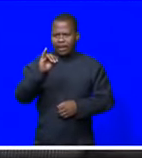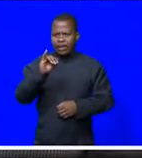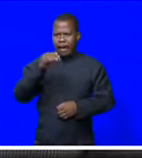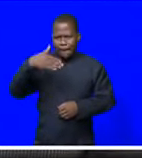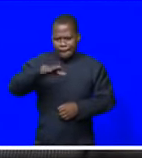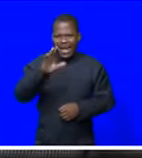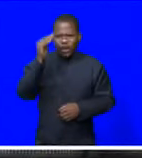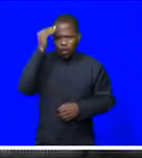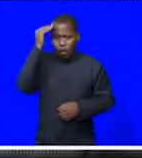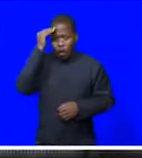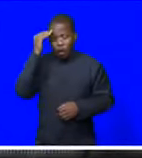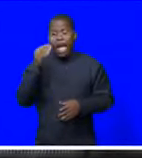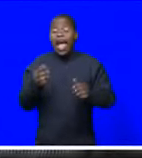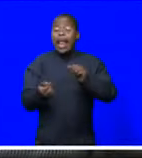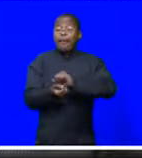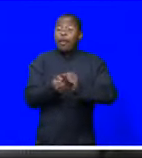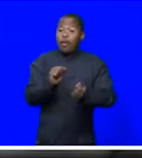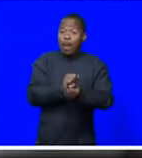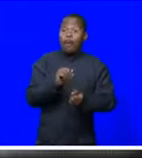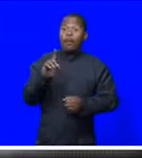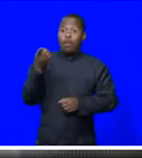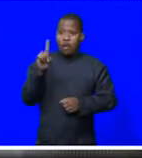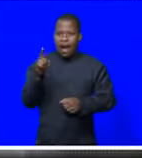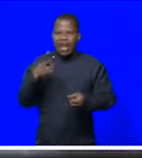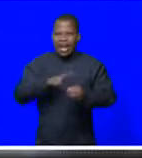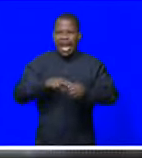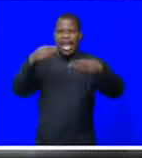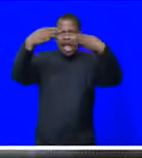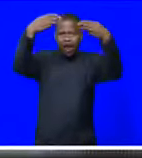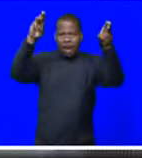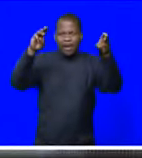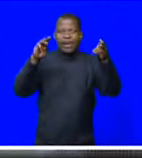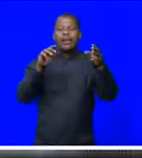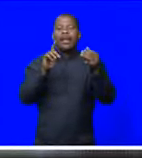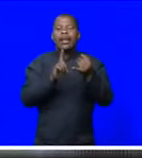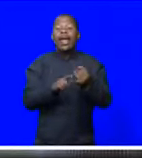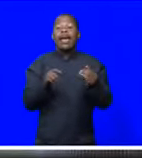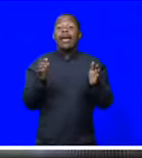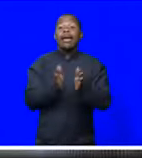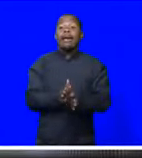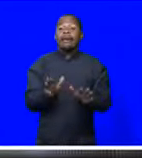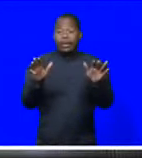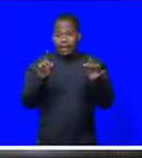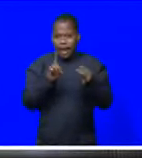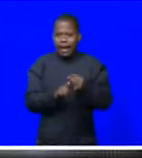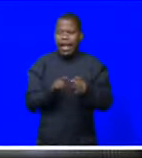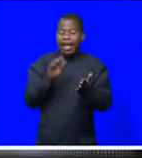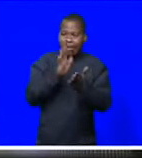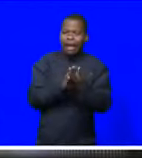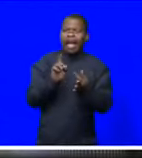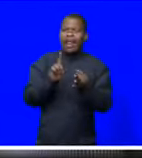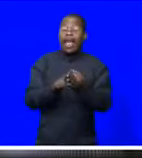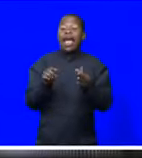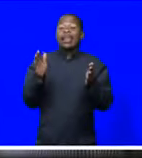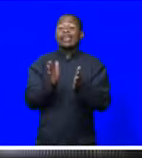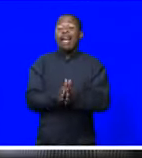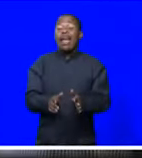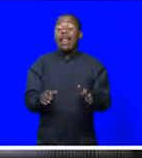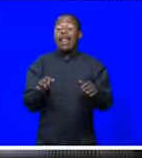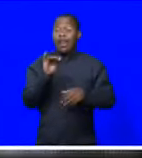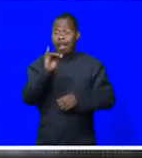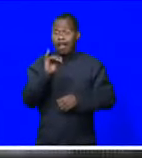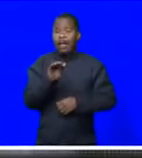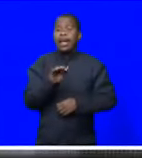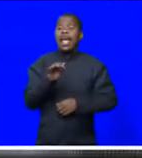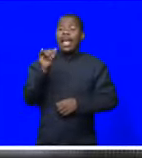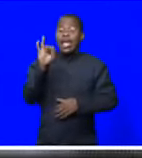since the 9th Parliament, 10th Parliament, 11th Parliament, if we get into the source,